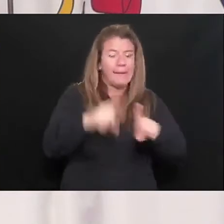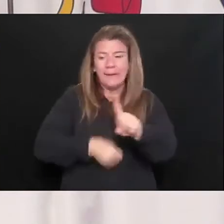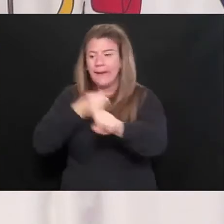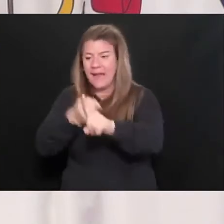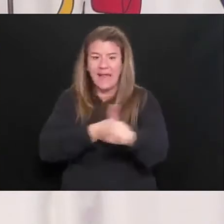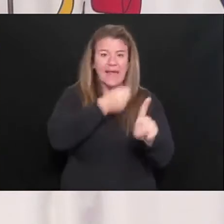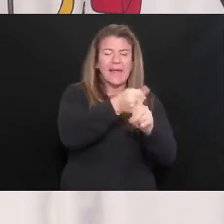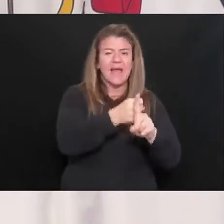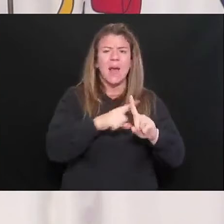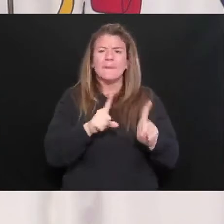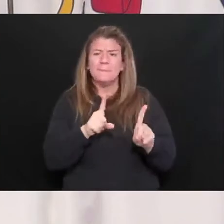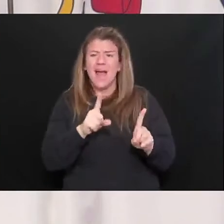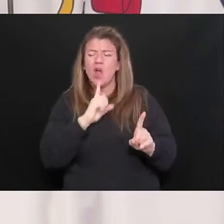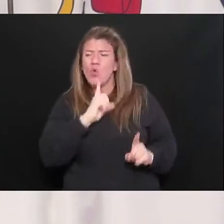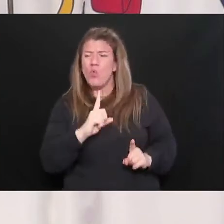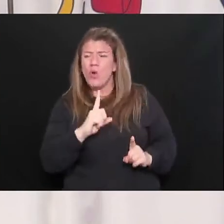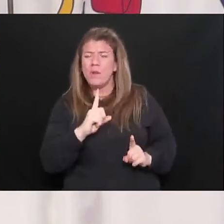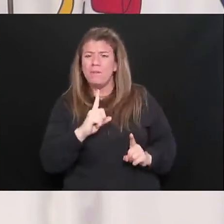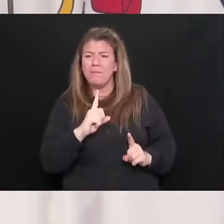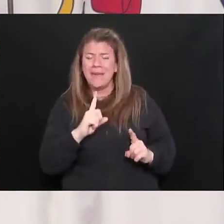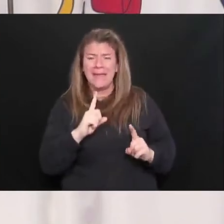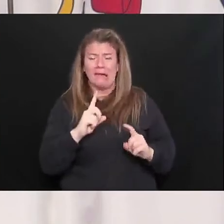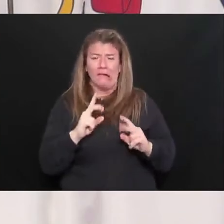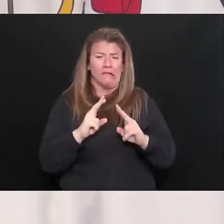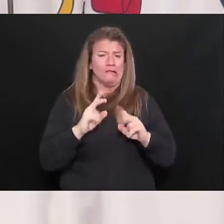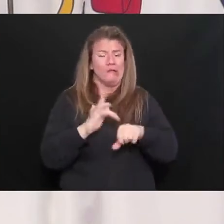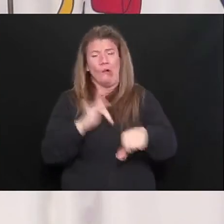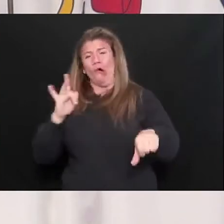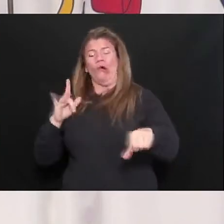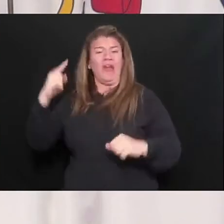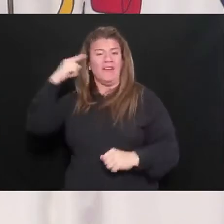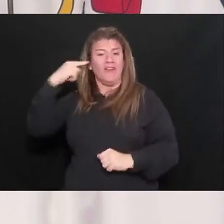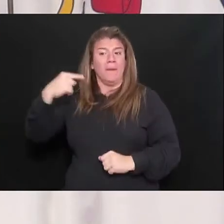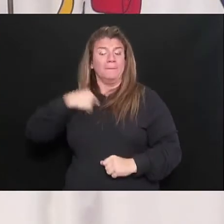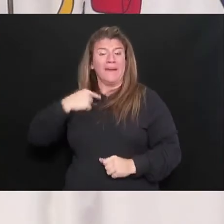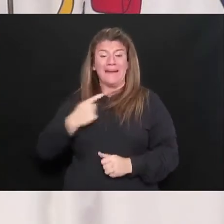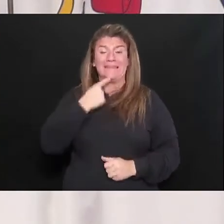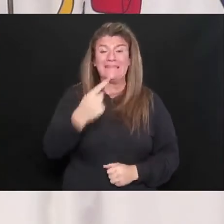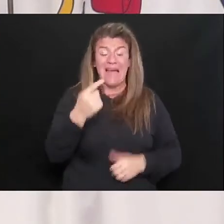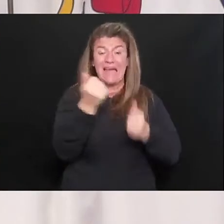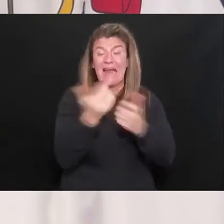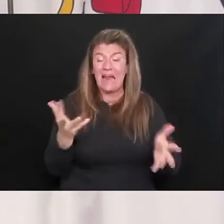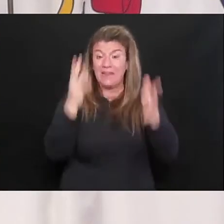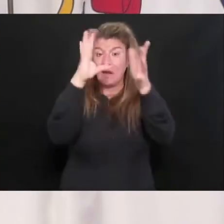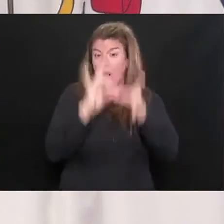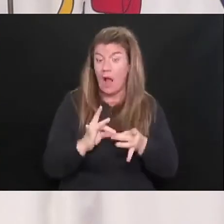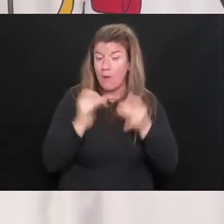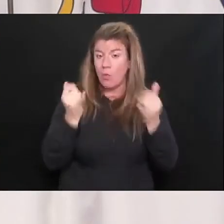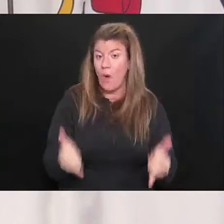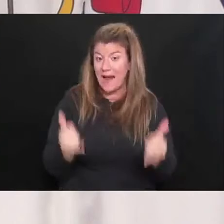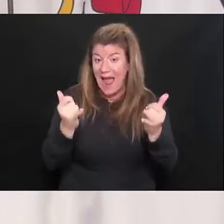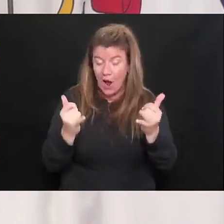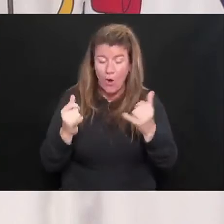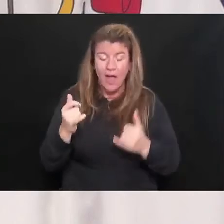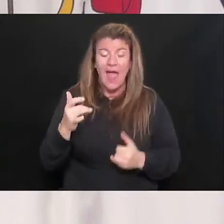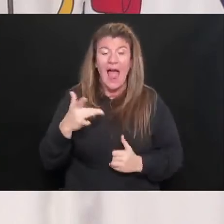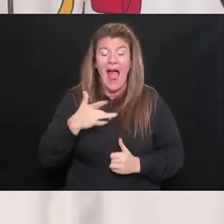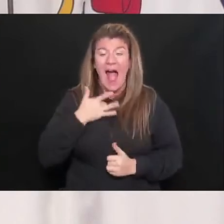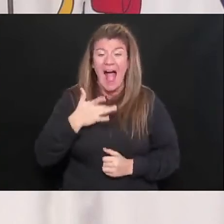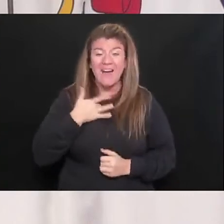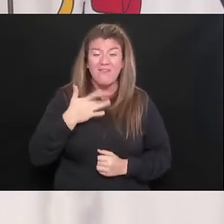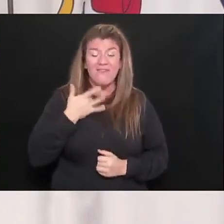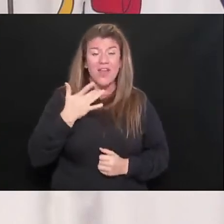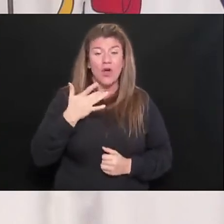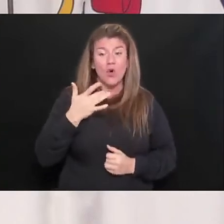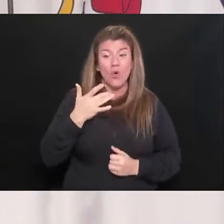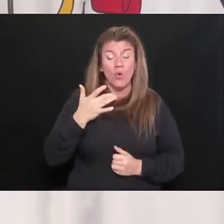would be very, very premature for me to, you know, to have a whole lot of comment on it and everything. I think that the Credit